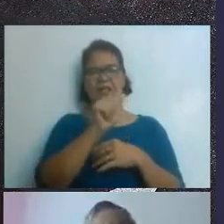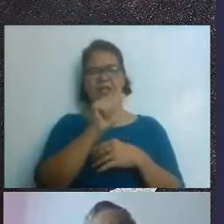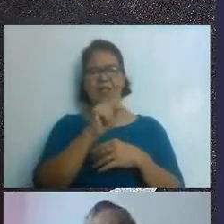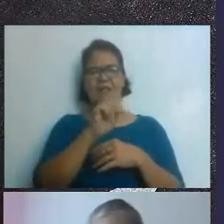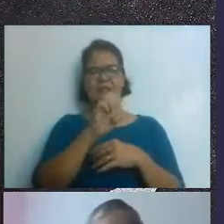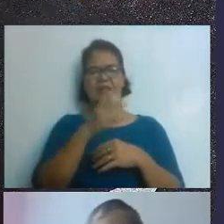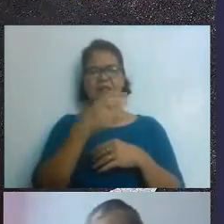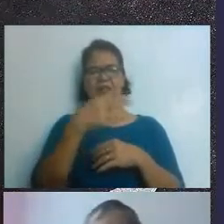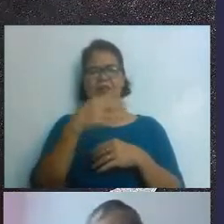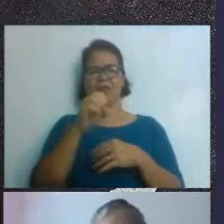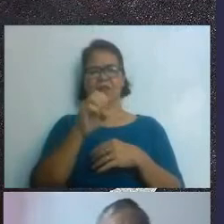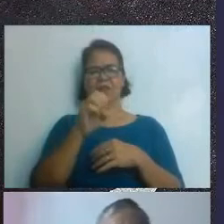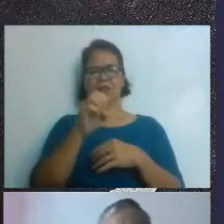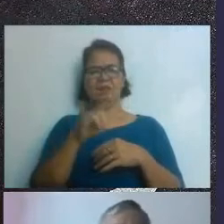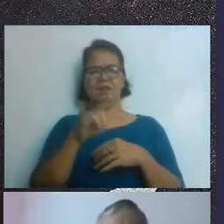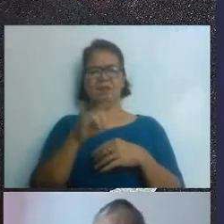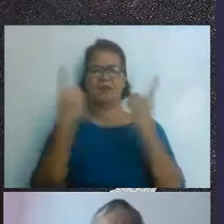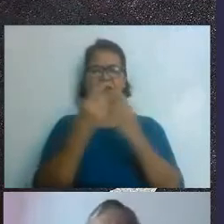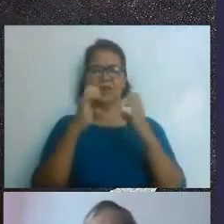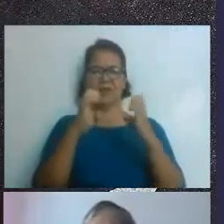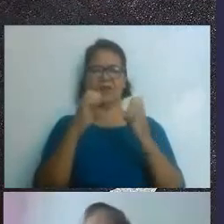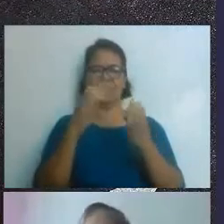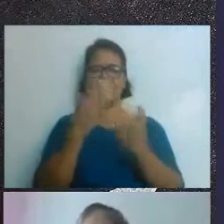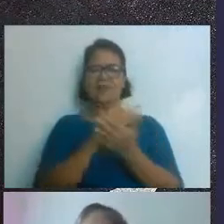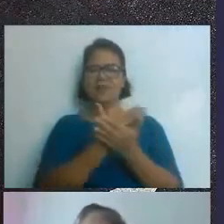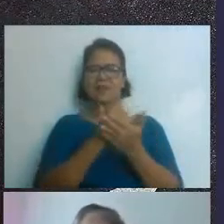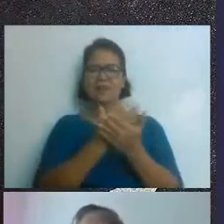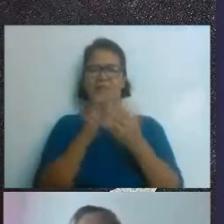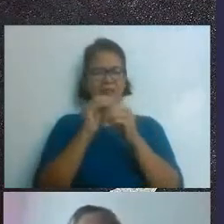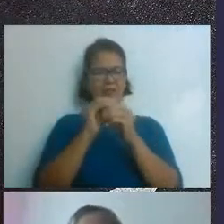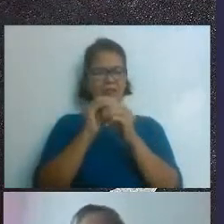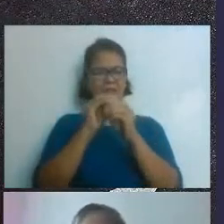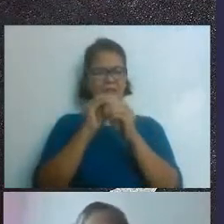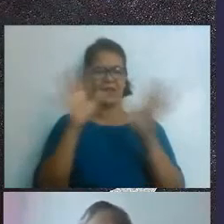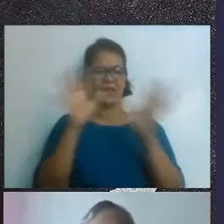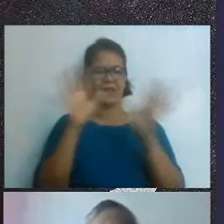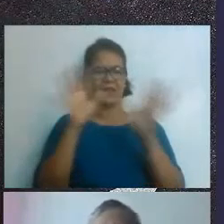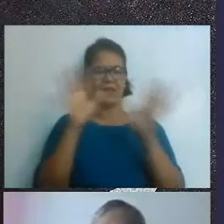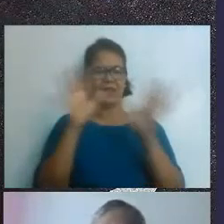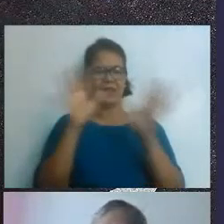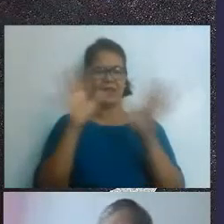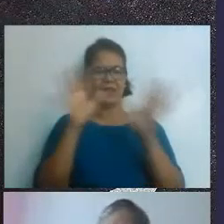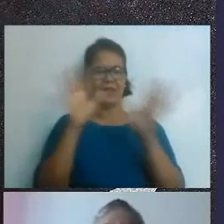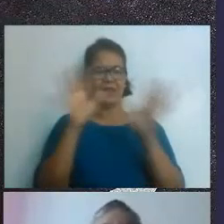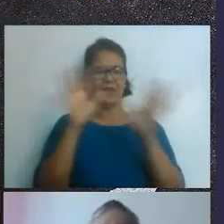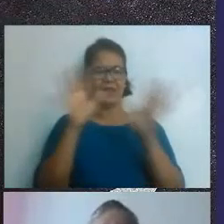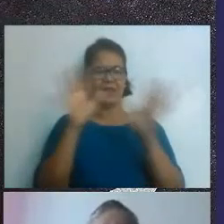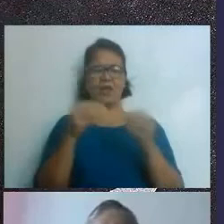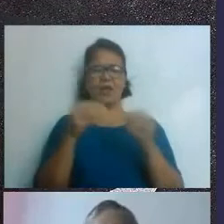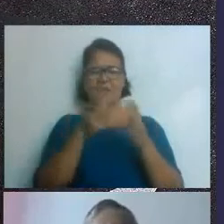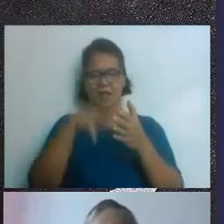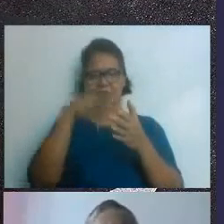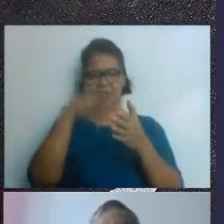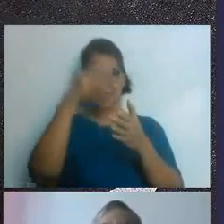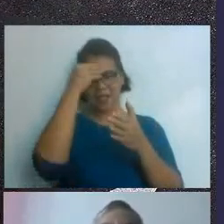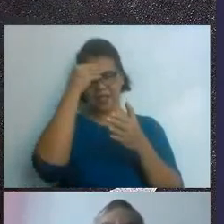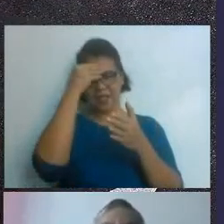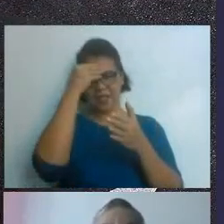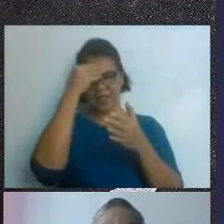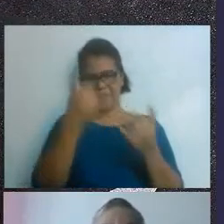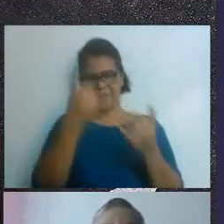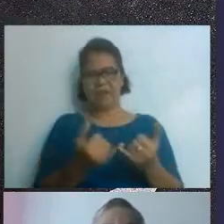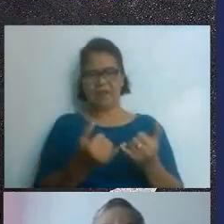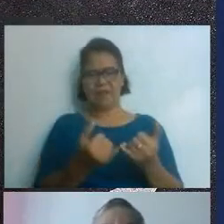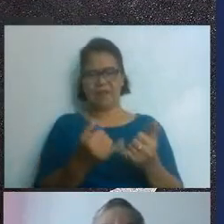the highlights of the most essential learning competencies that we hope we will use